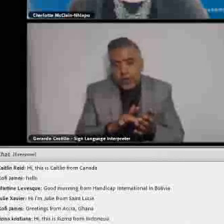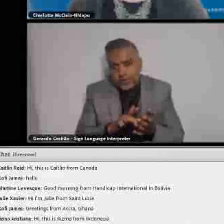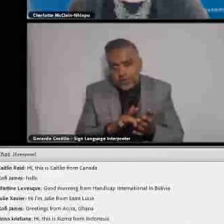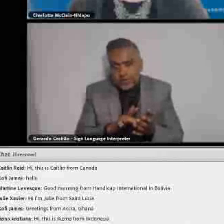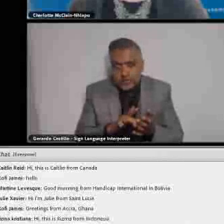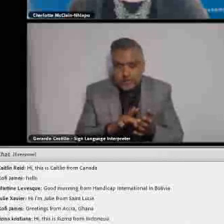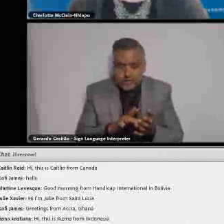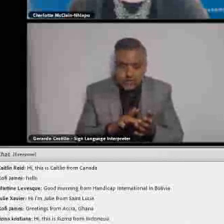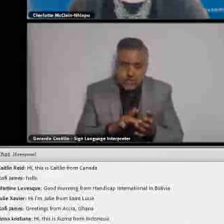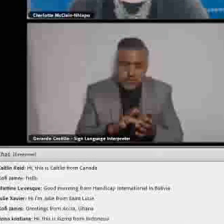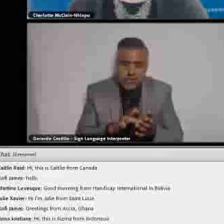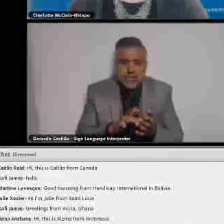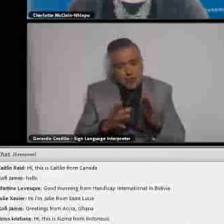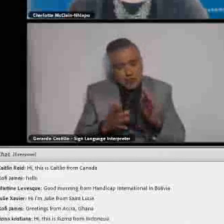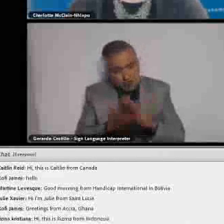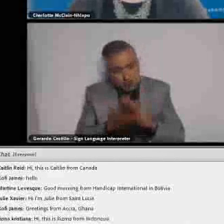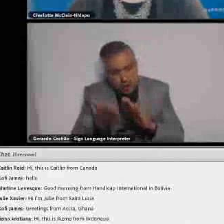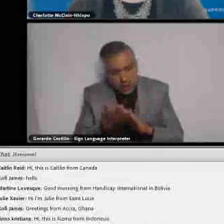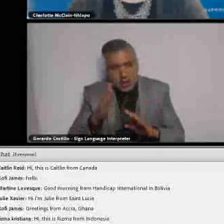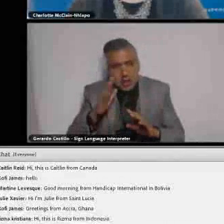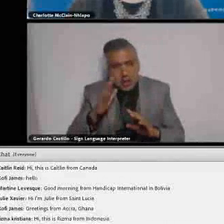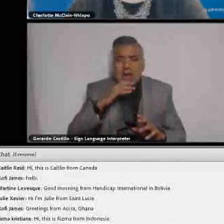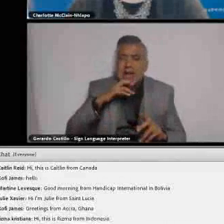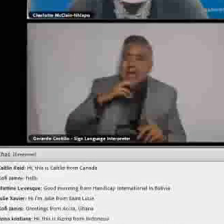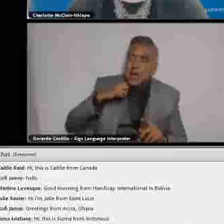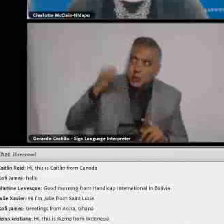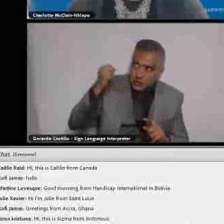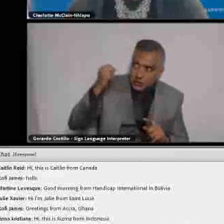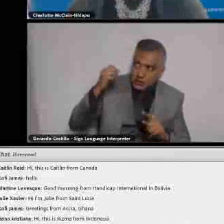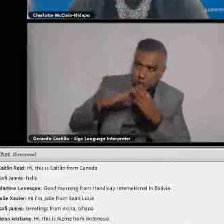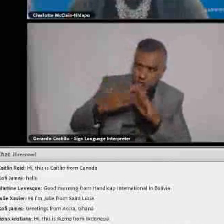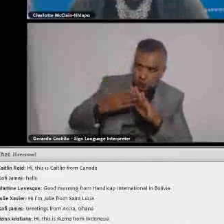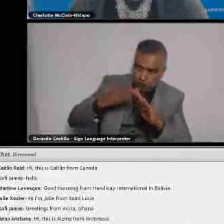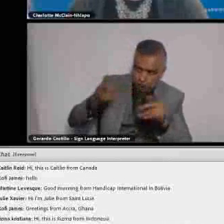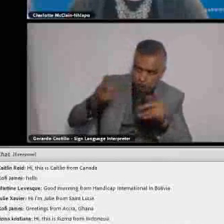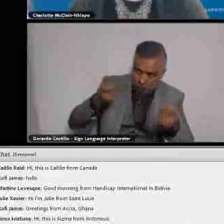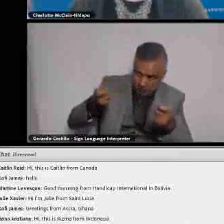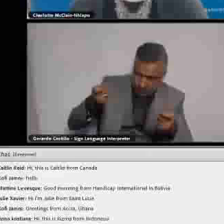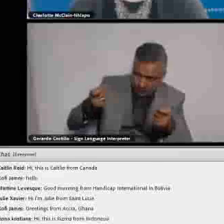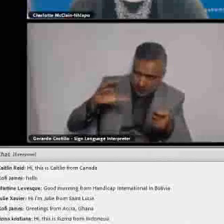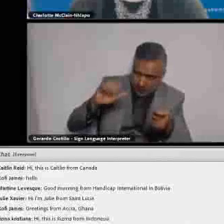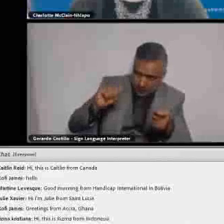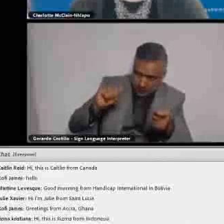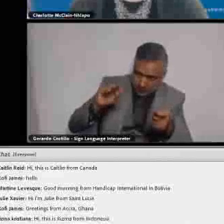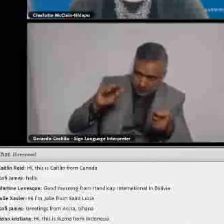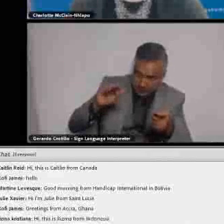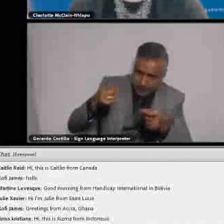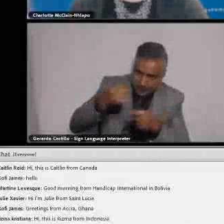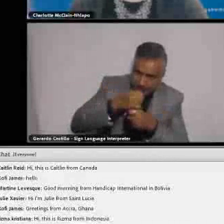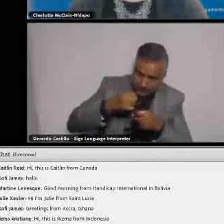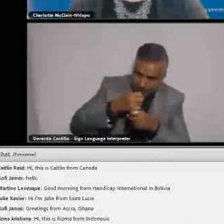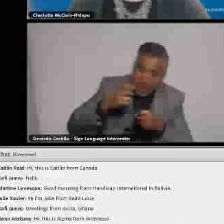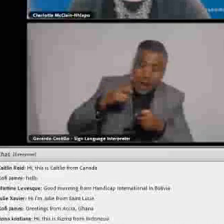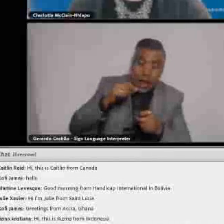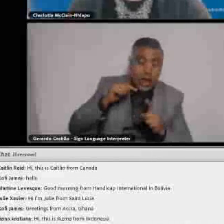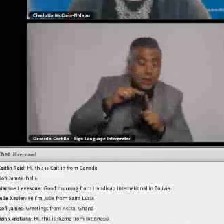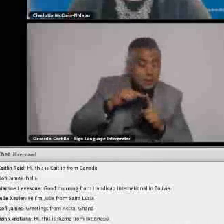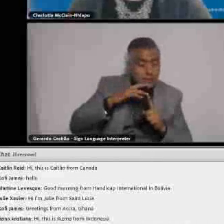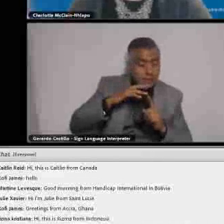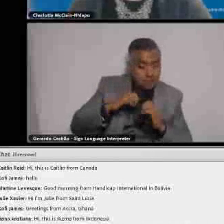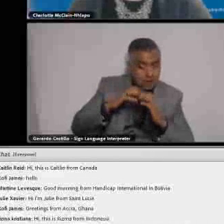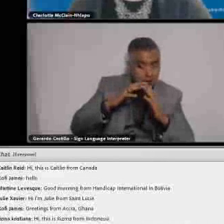it's run completely by the elders of the community, and they took a part in building it as well. They in the